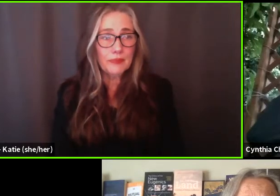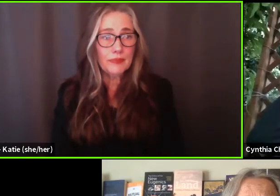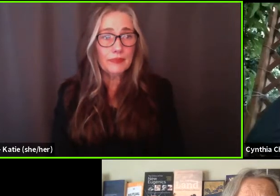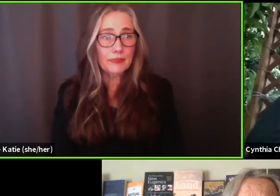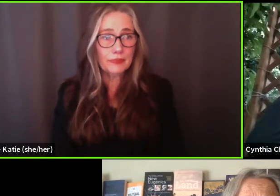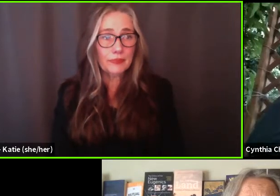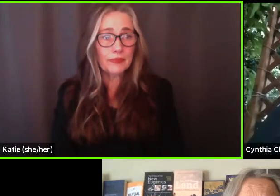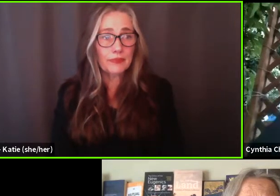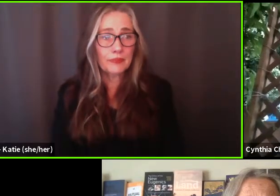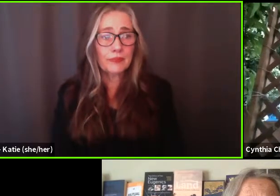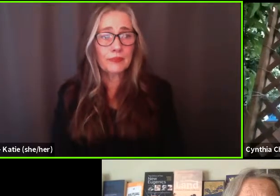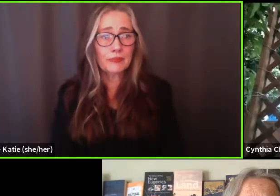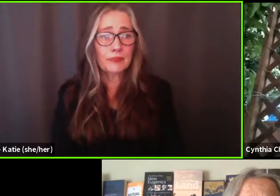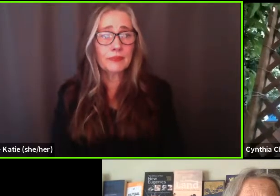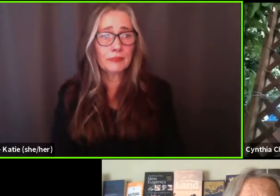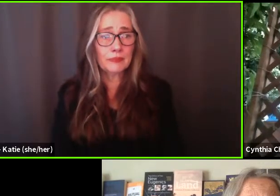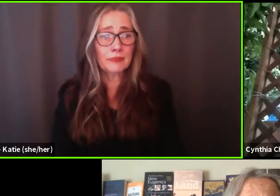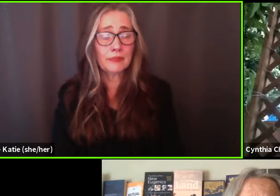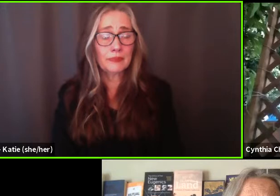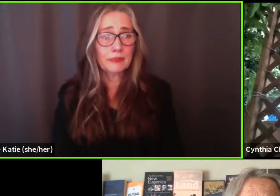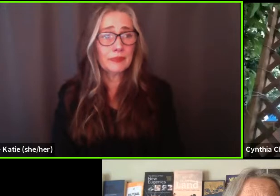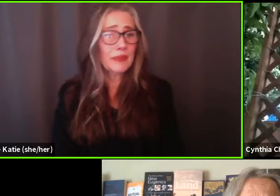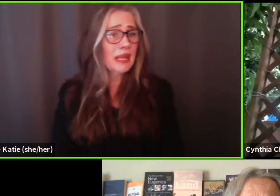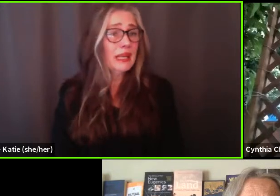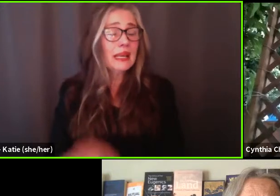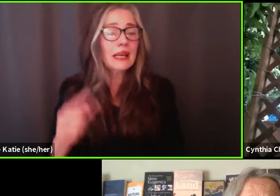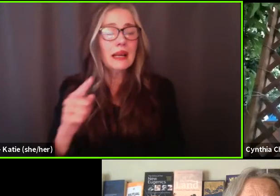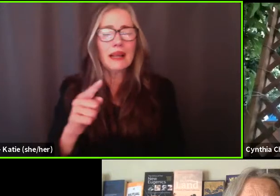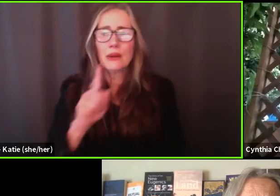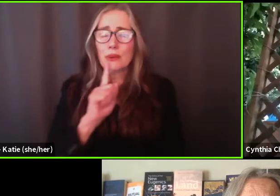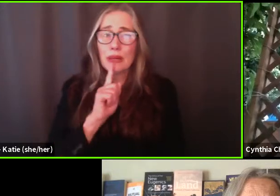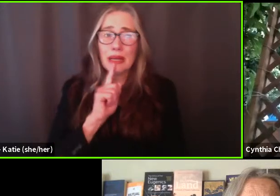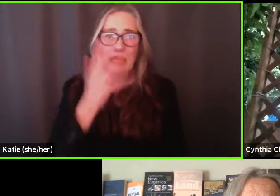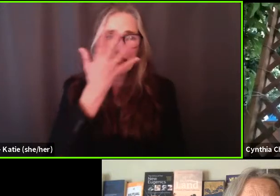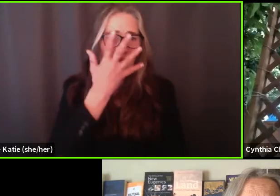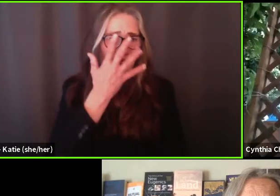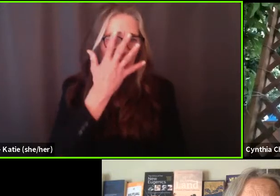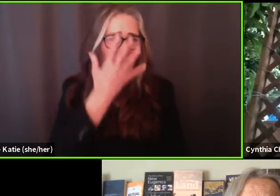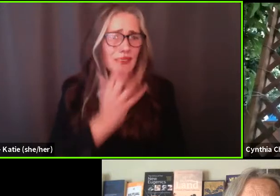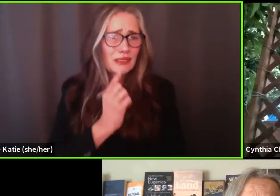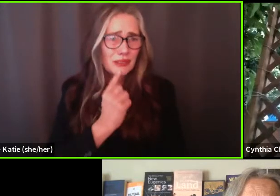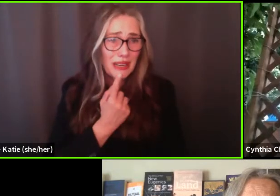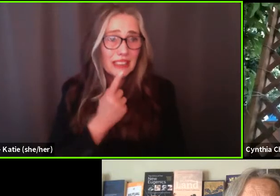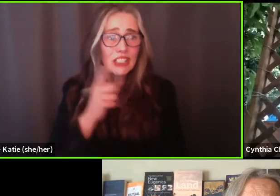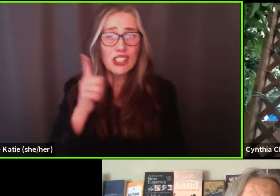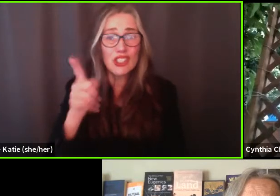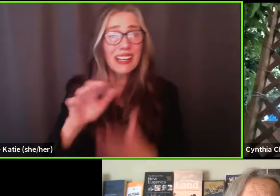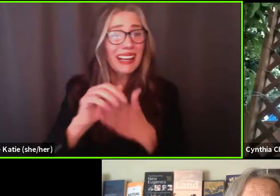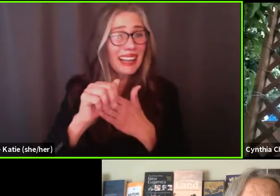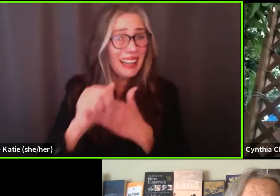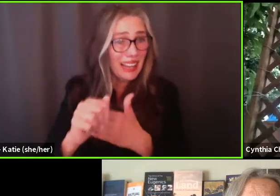that someone who could lead her life challenging eugenics